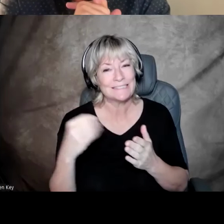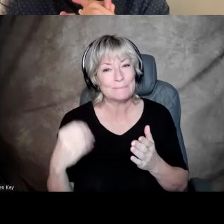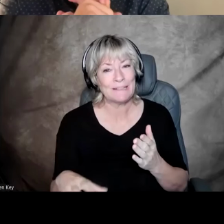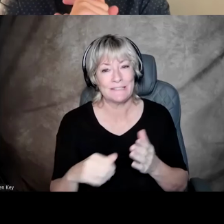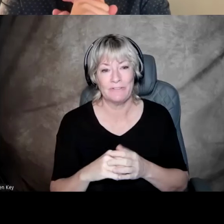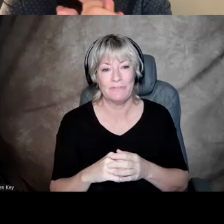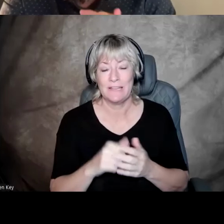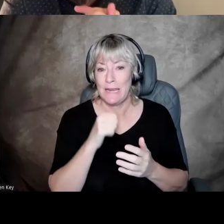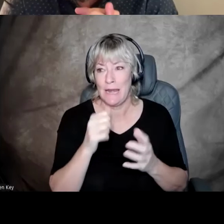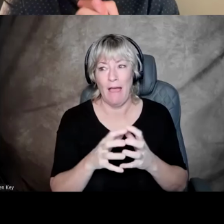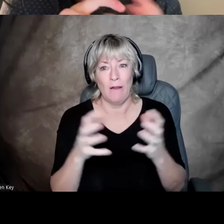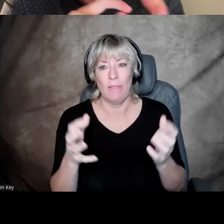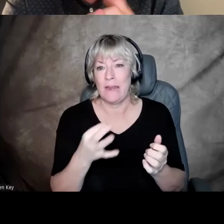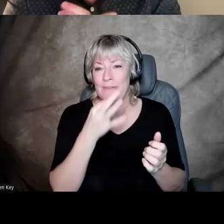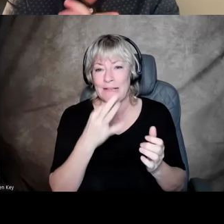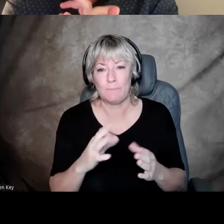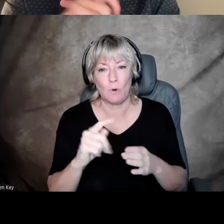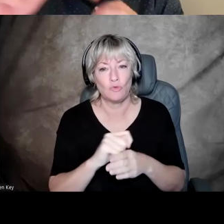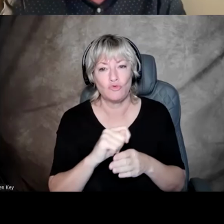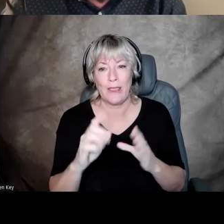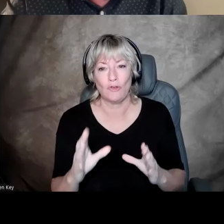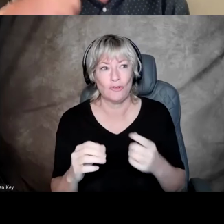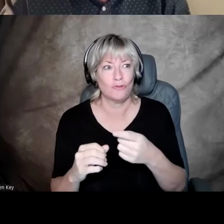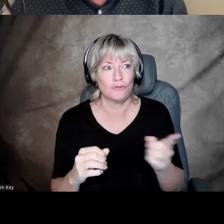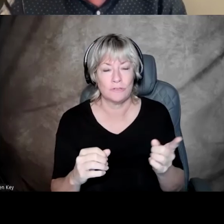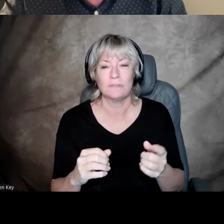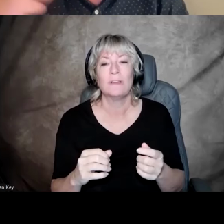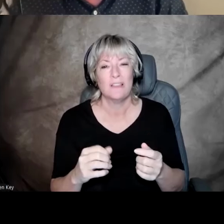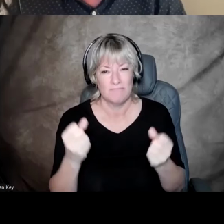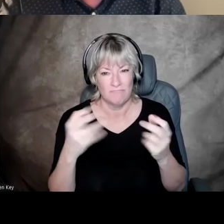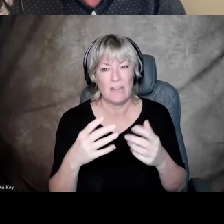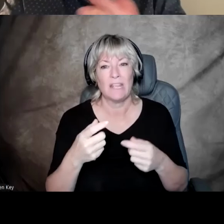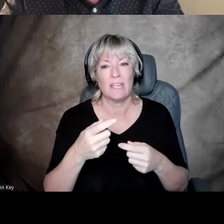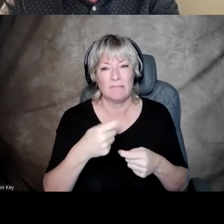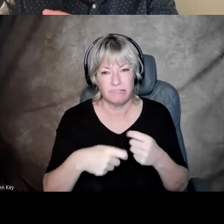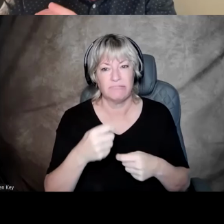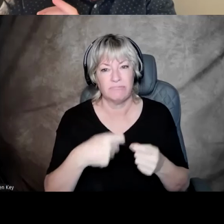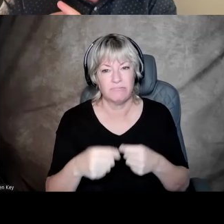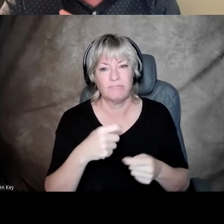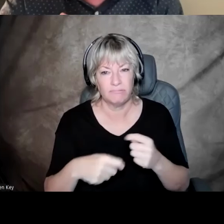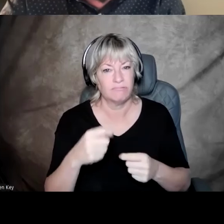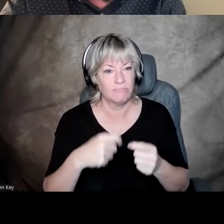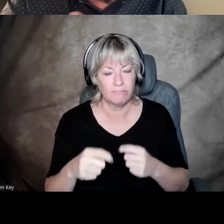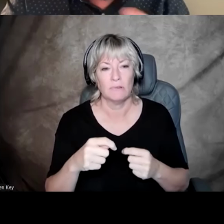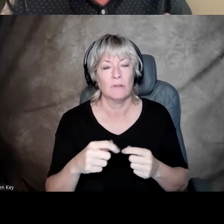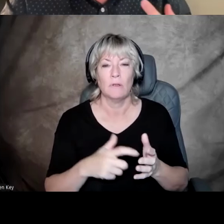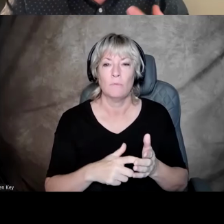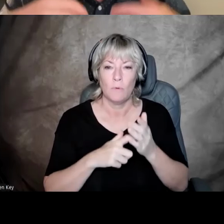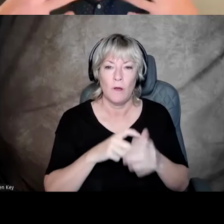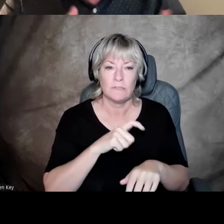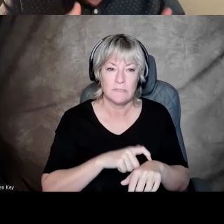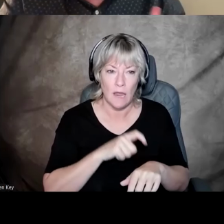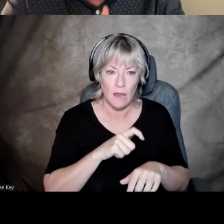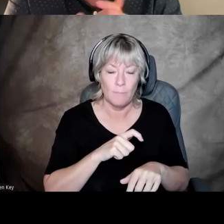of expert trainers out there. There's high turnover where we're constantly doing this work. It takes a long time. And